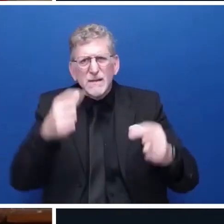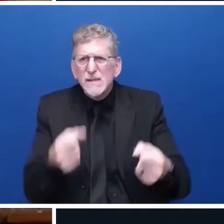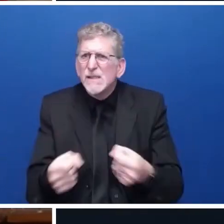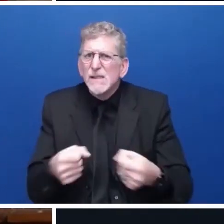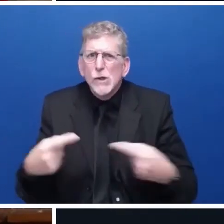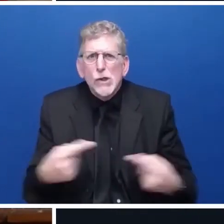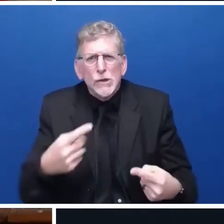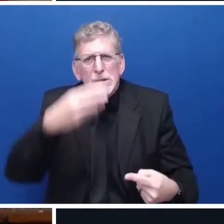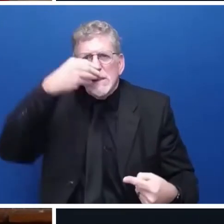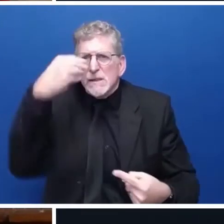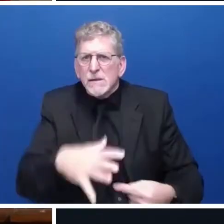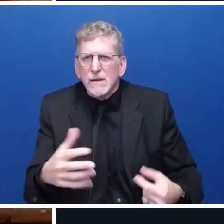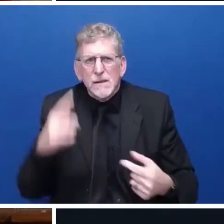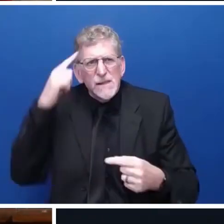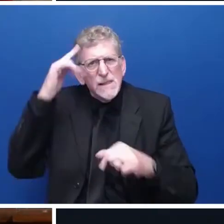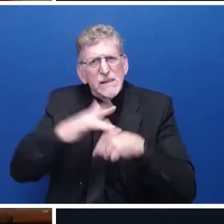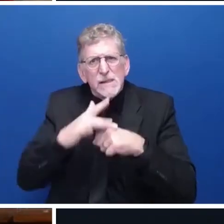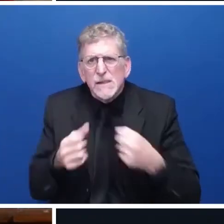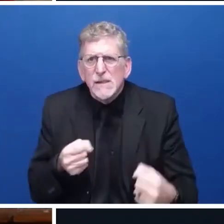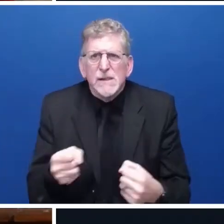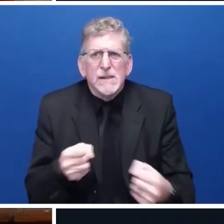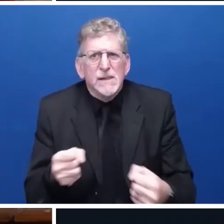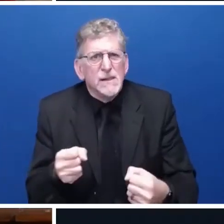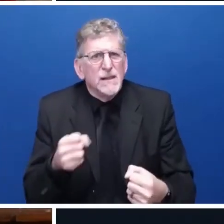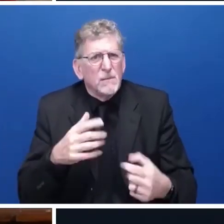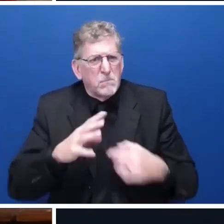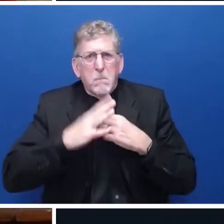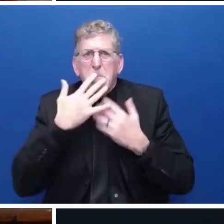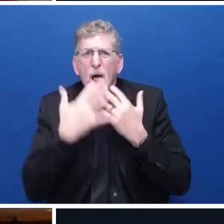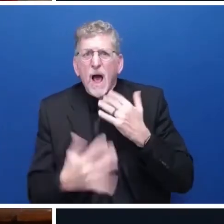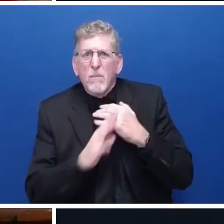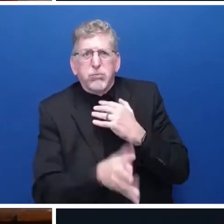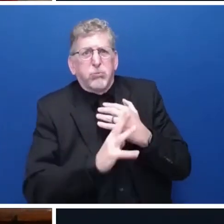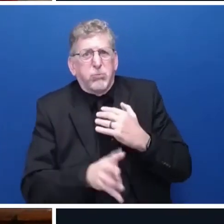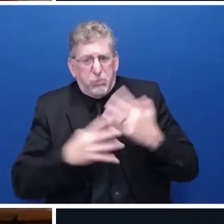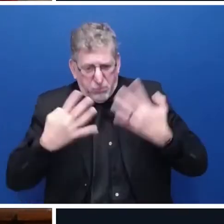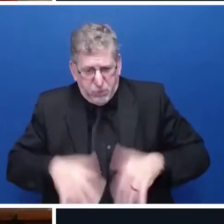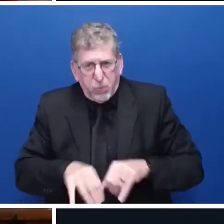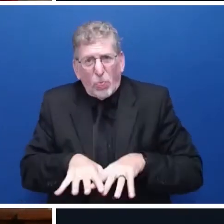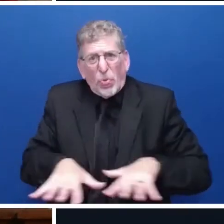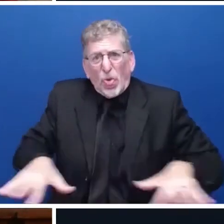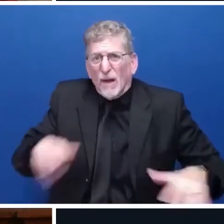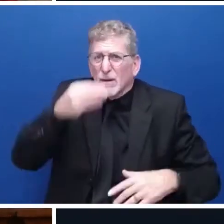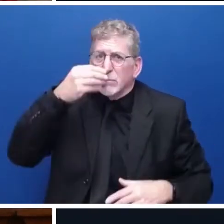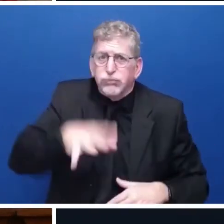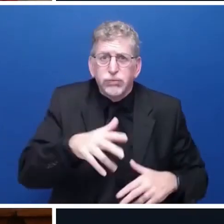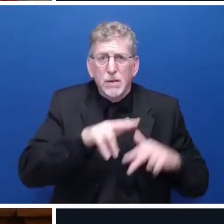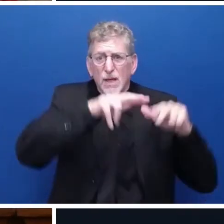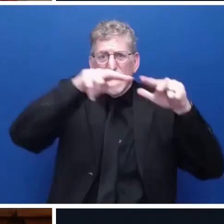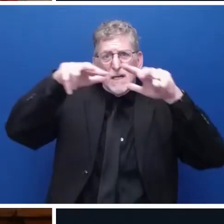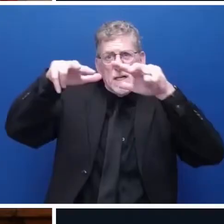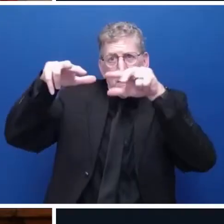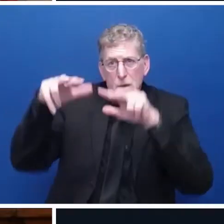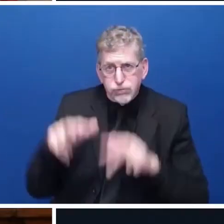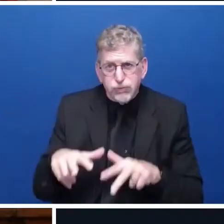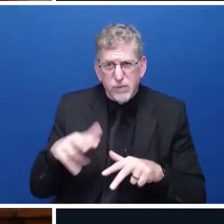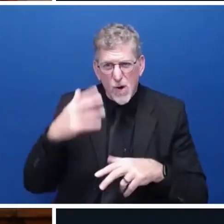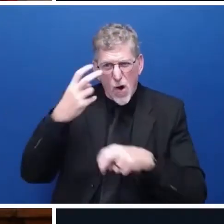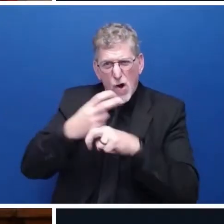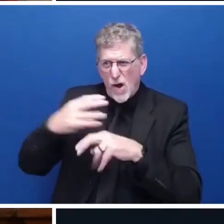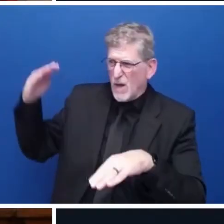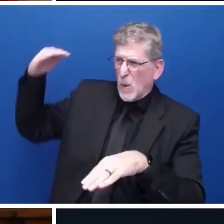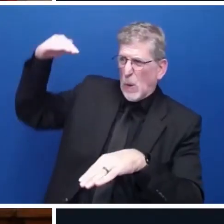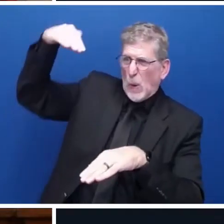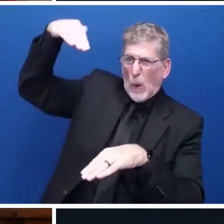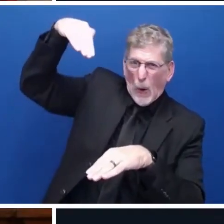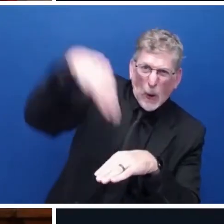was gushing blood, which was flowing back down the aisle, helicopter lands at a steep angle. The machine guns stood right in front